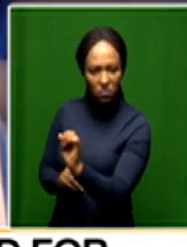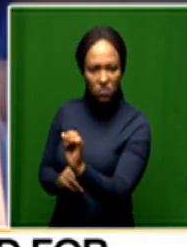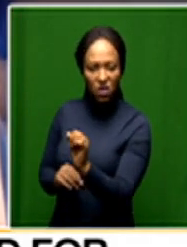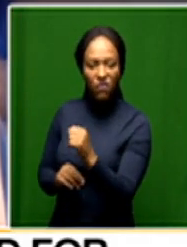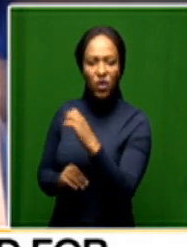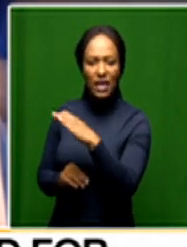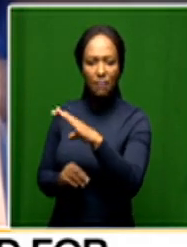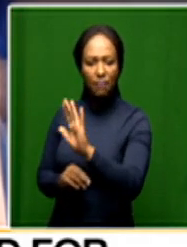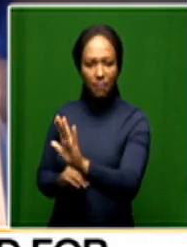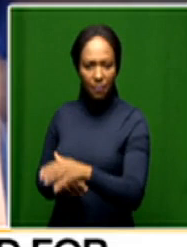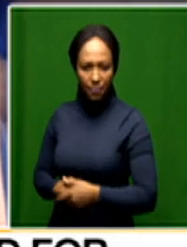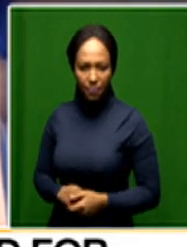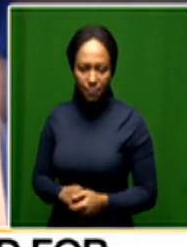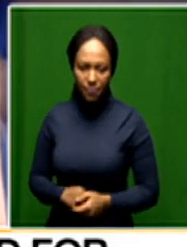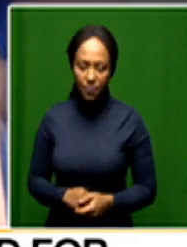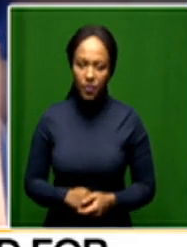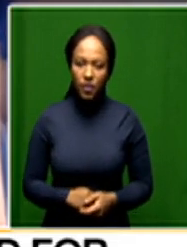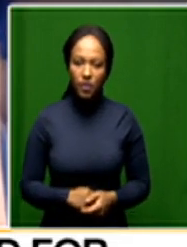Eastern Cape?